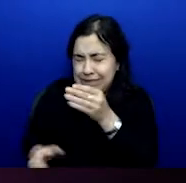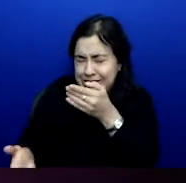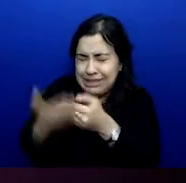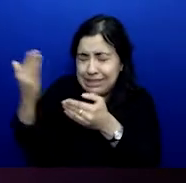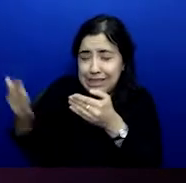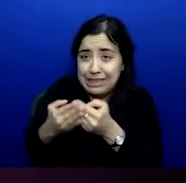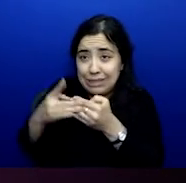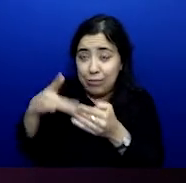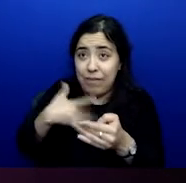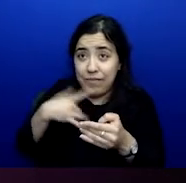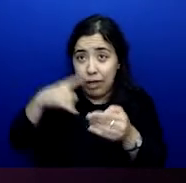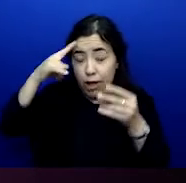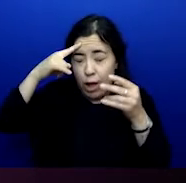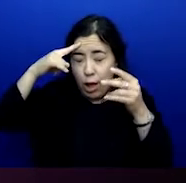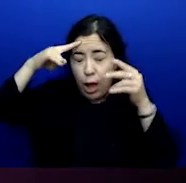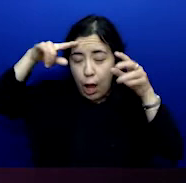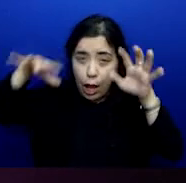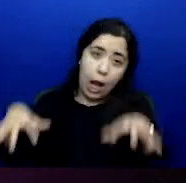blows your mind.